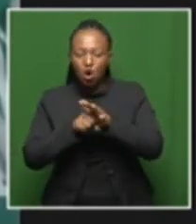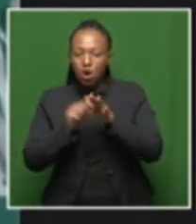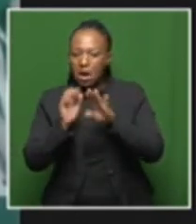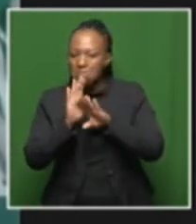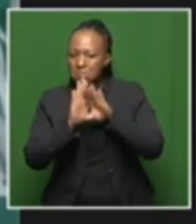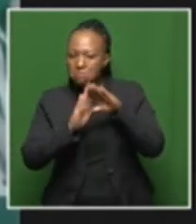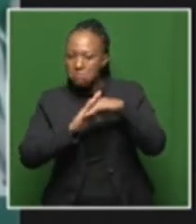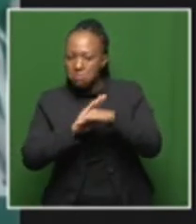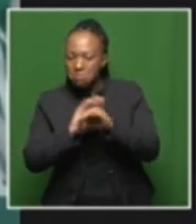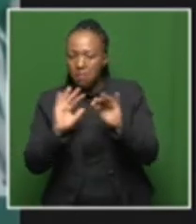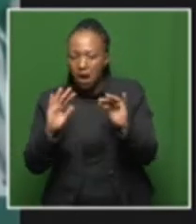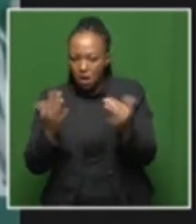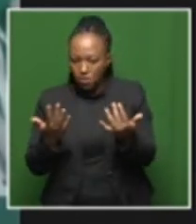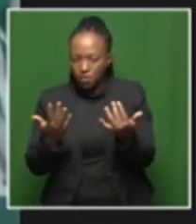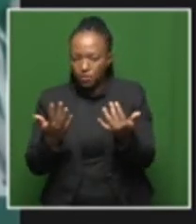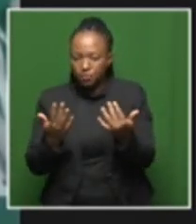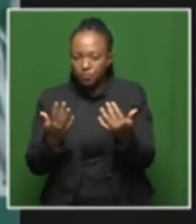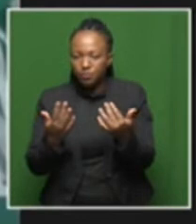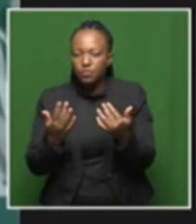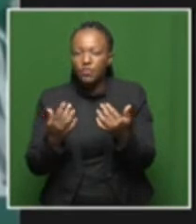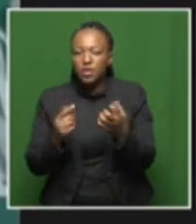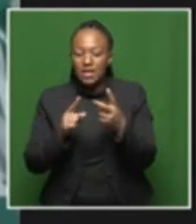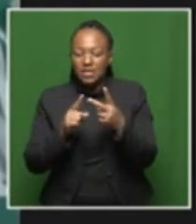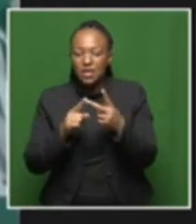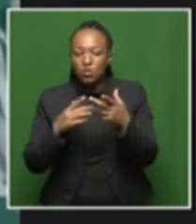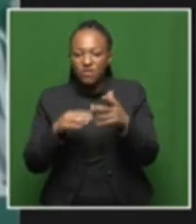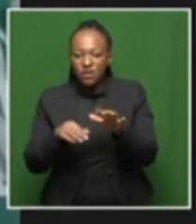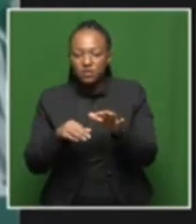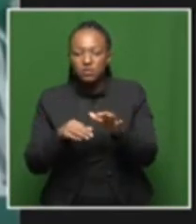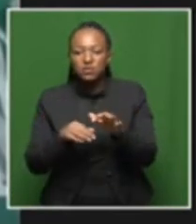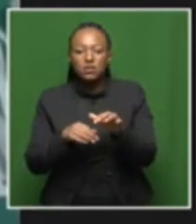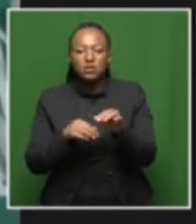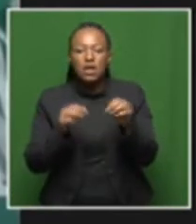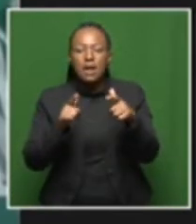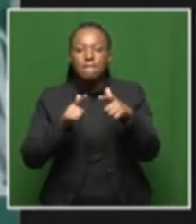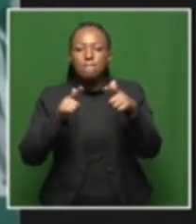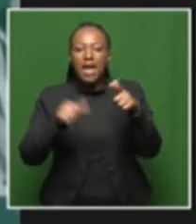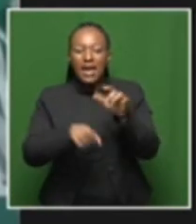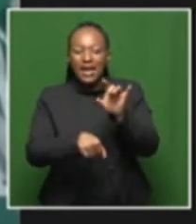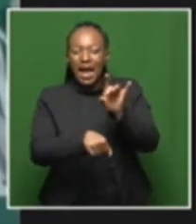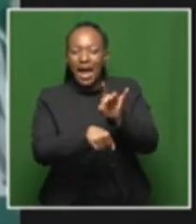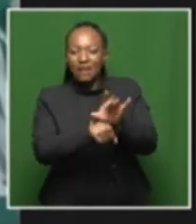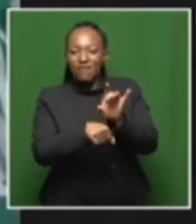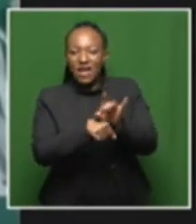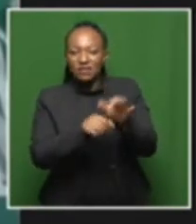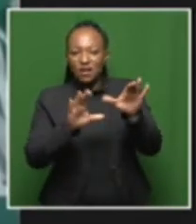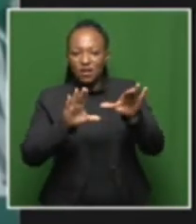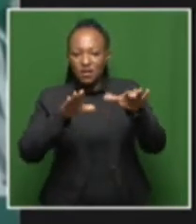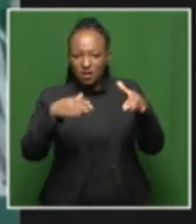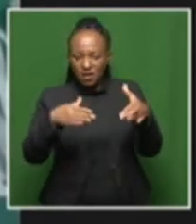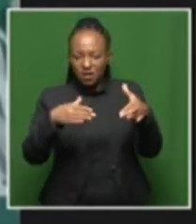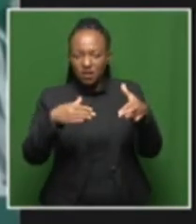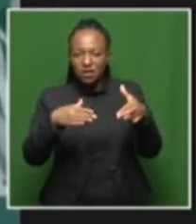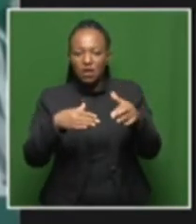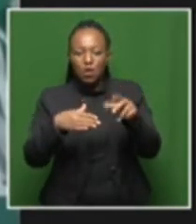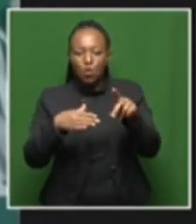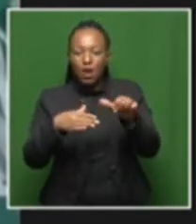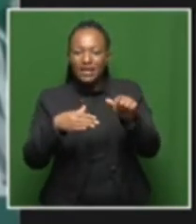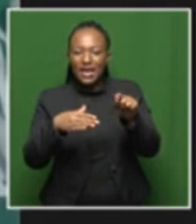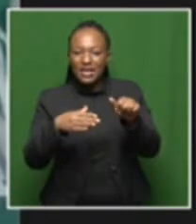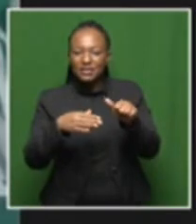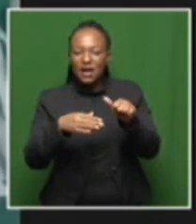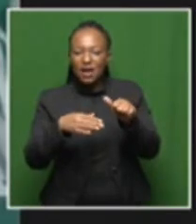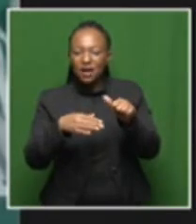that, we also receive MEC advisory. After receiving MEC advisory with the data analysis